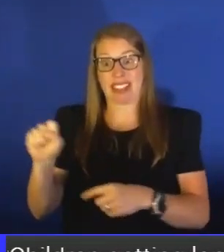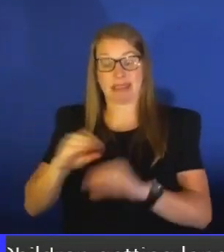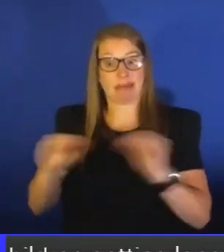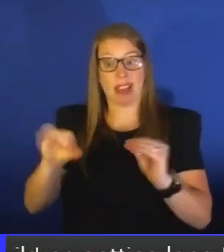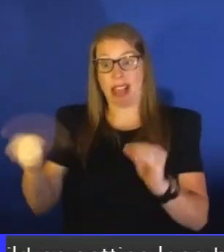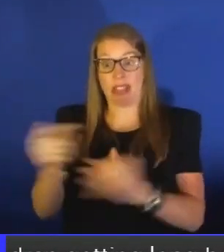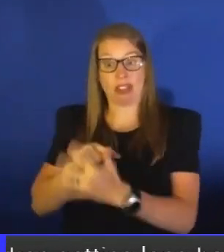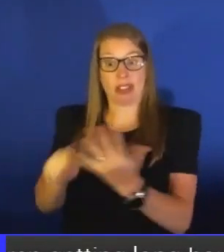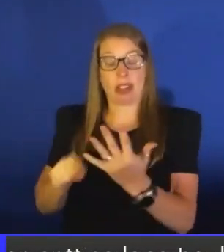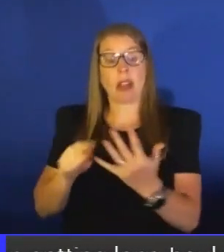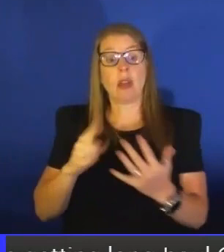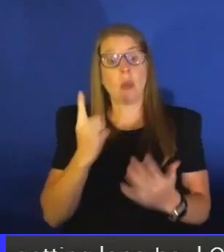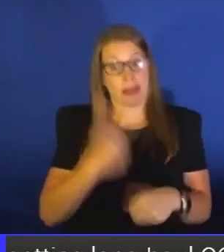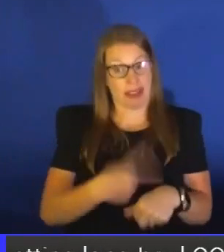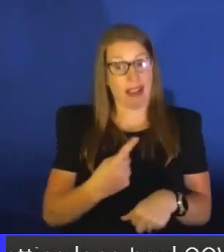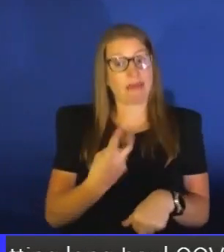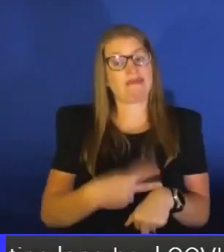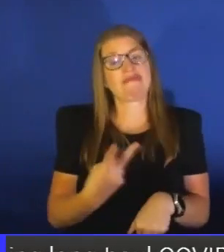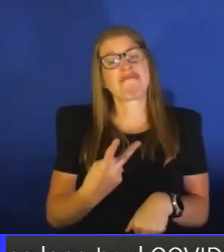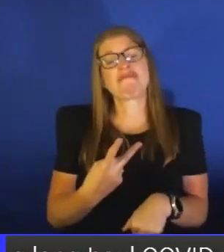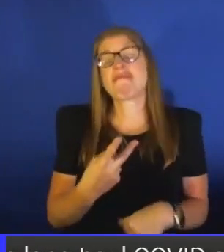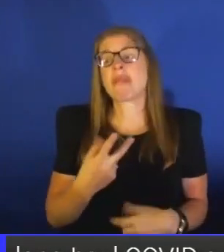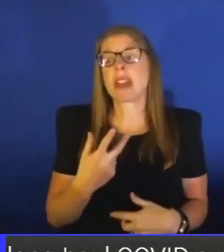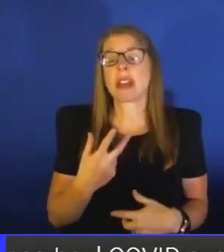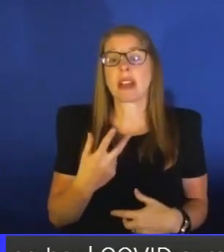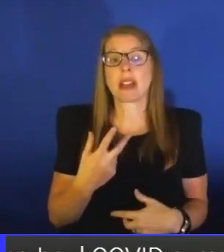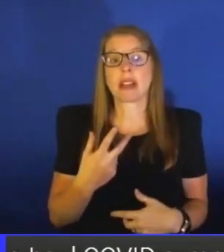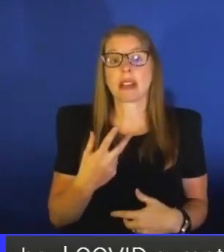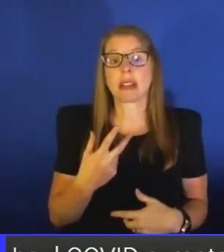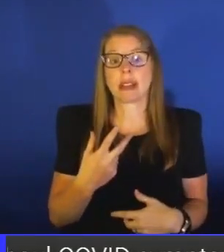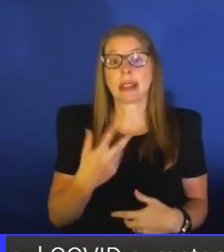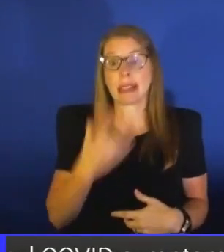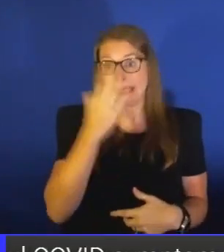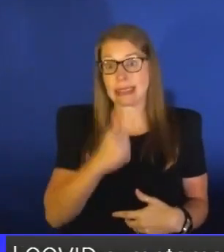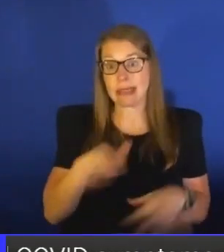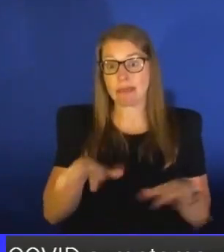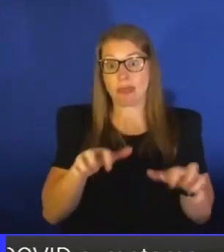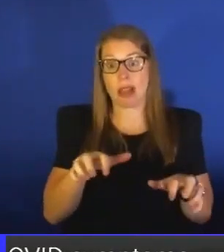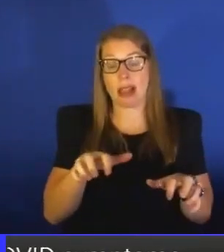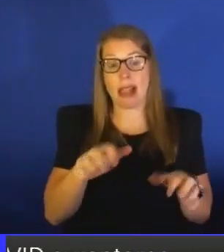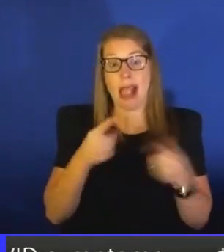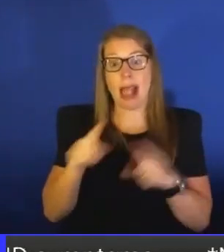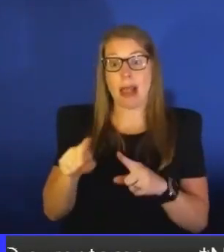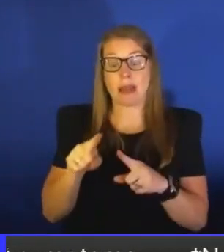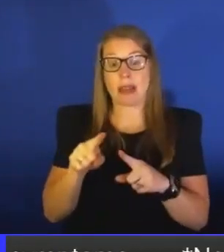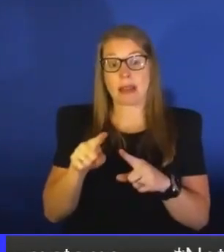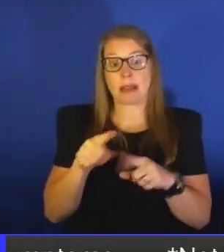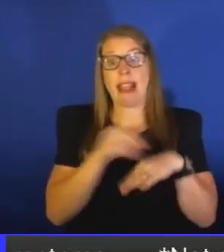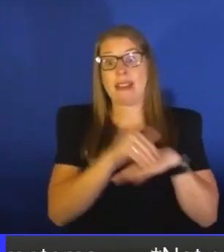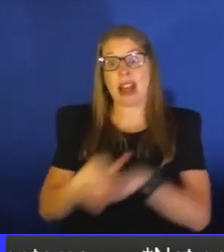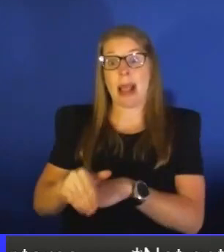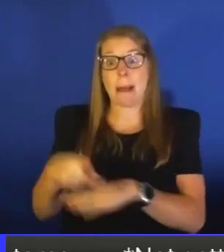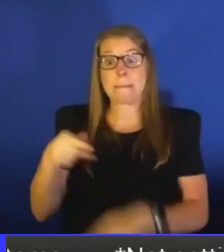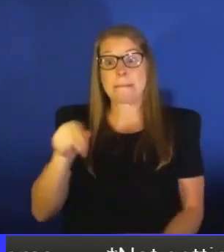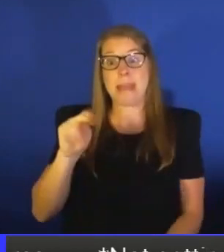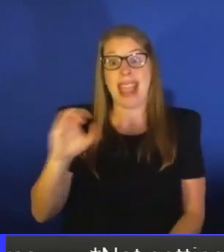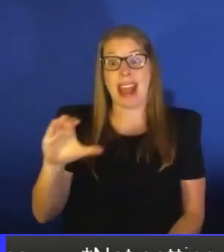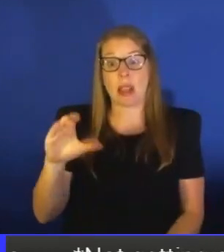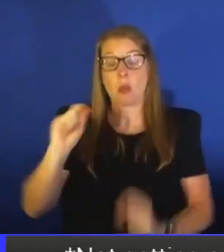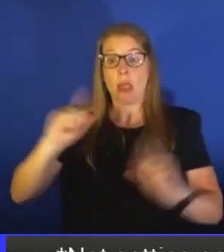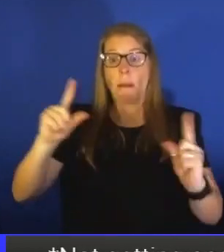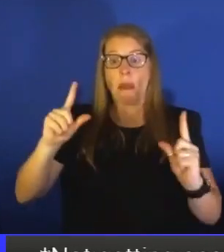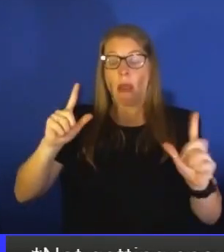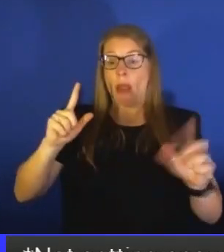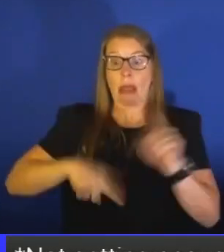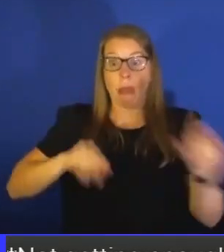treat a patient that it was happening almost every night, and they would wake up and just in a severe panic, because as you can imagine, you wake up and you cannot